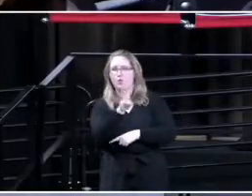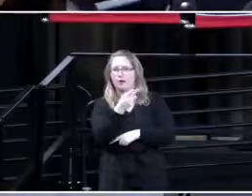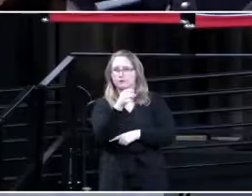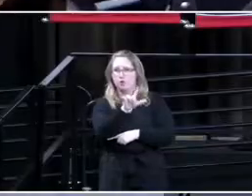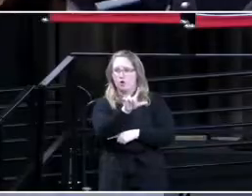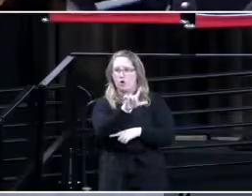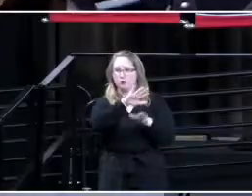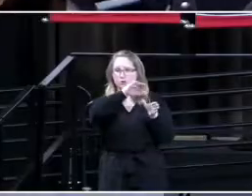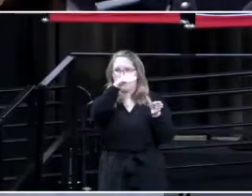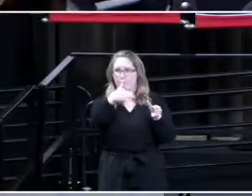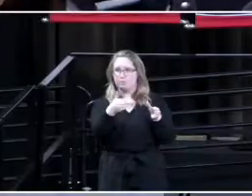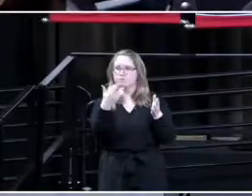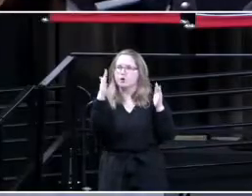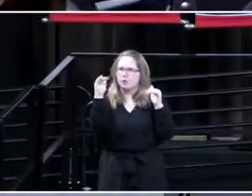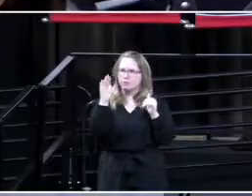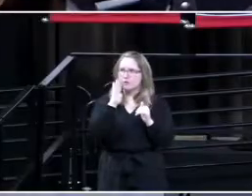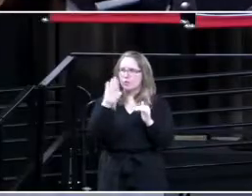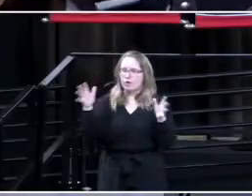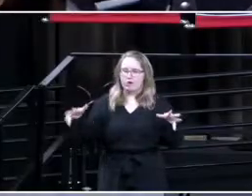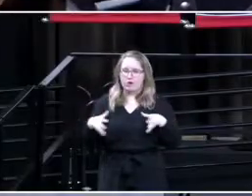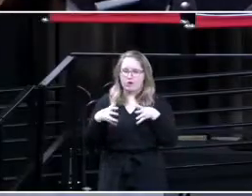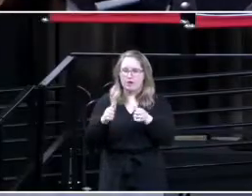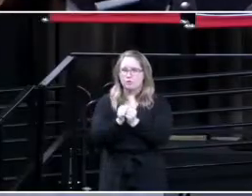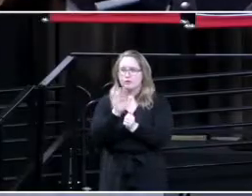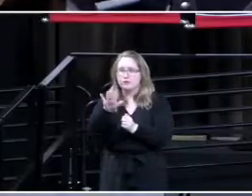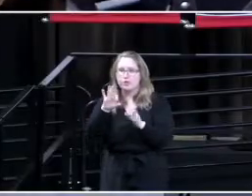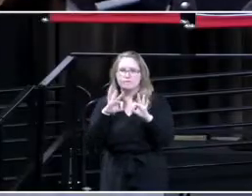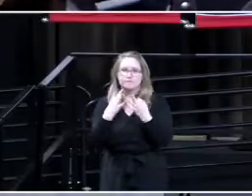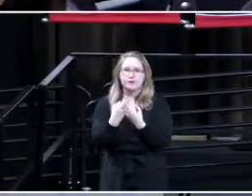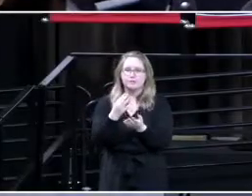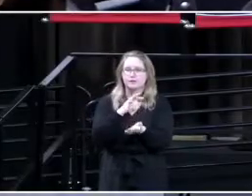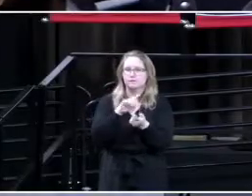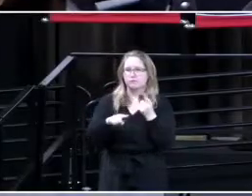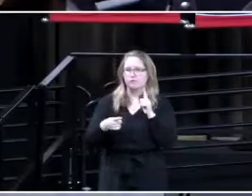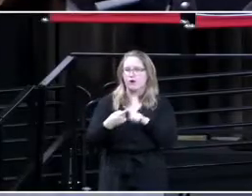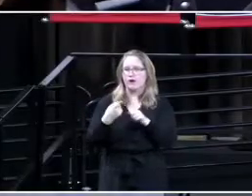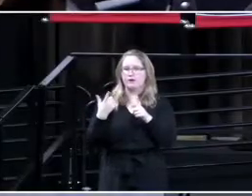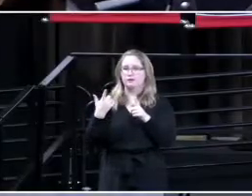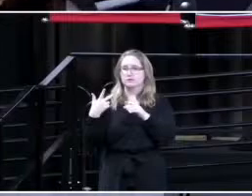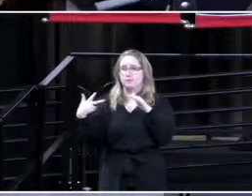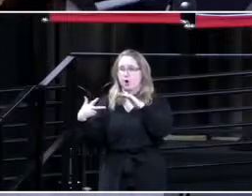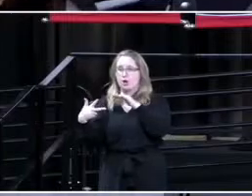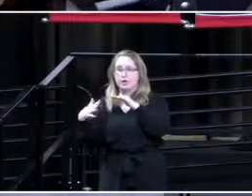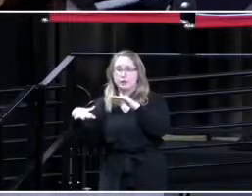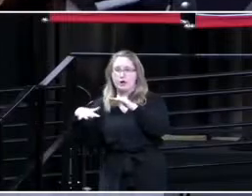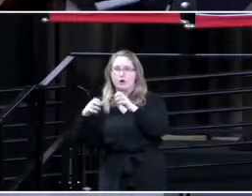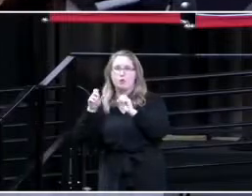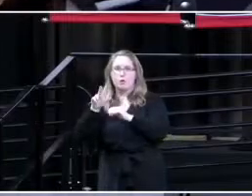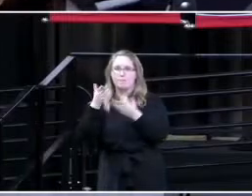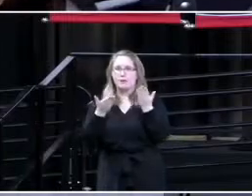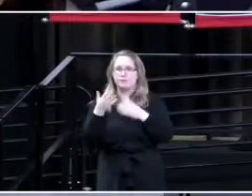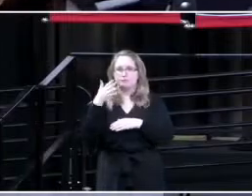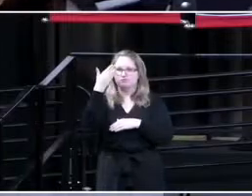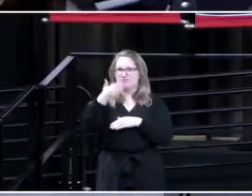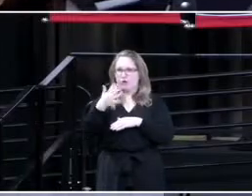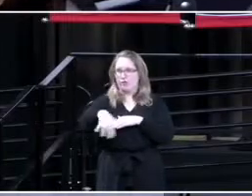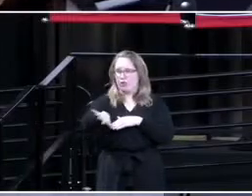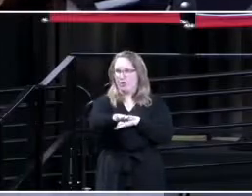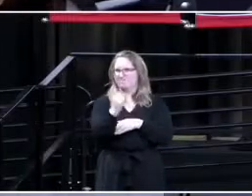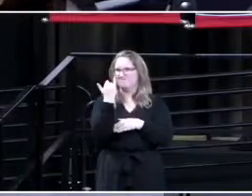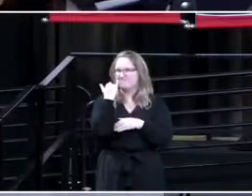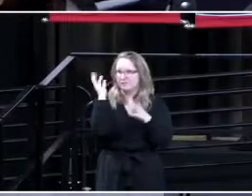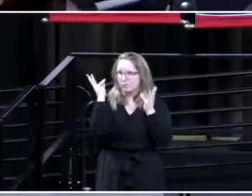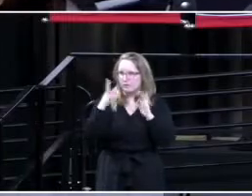Dome. We hope that you'll gather with friends and family in one of our parking lots, or if weather permits, on the front lawn to enjoy